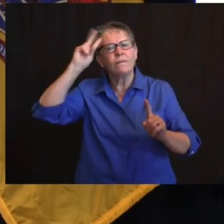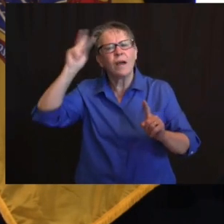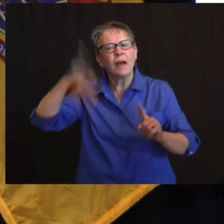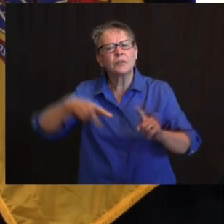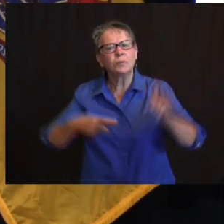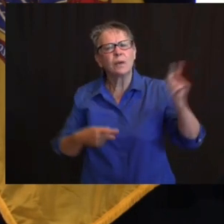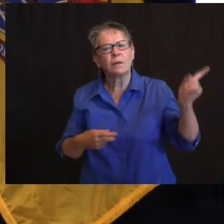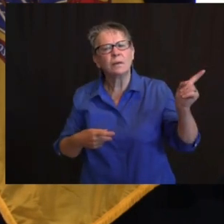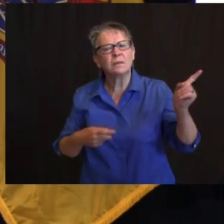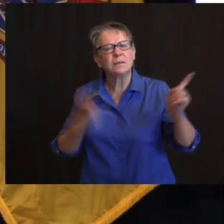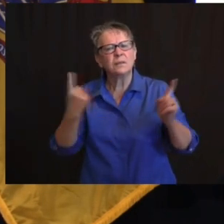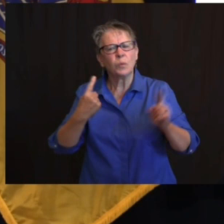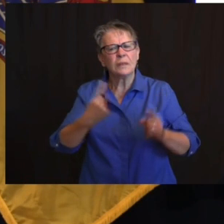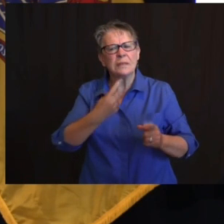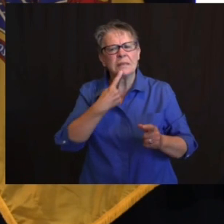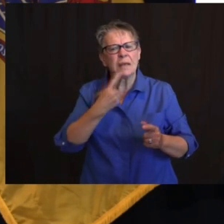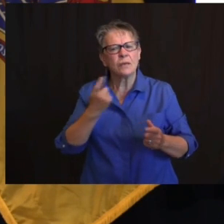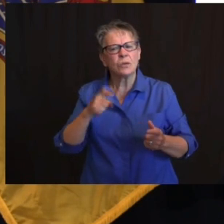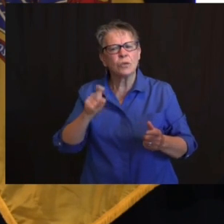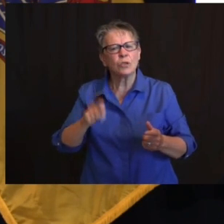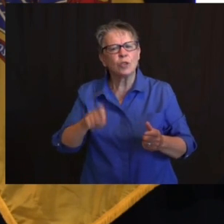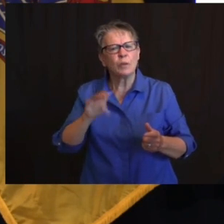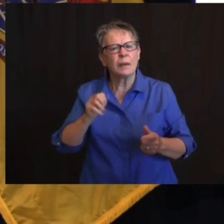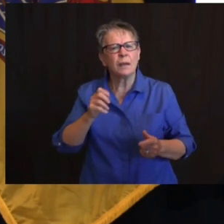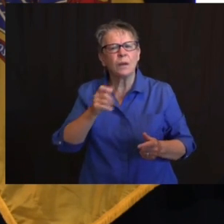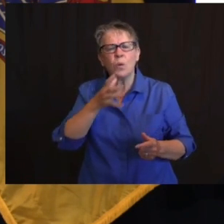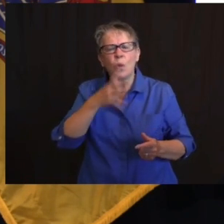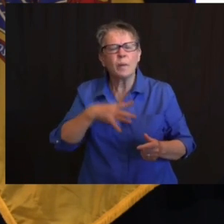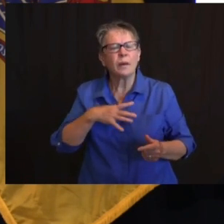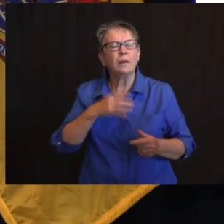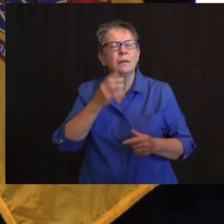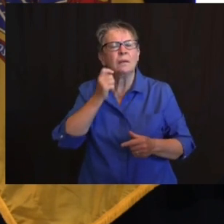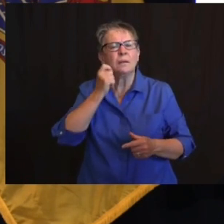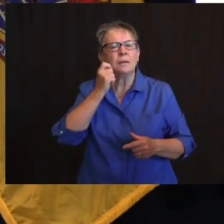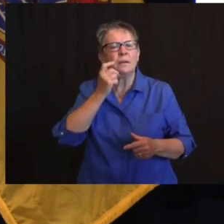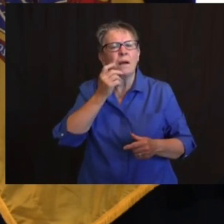wondering, as chairman of the DGA, whether or not you agree.